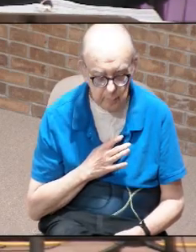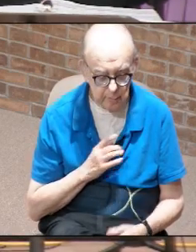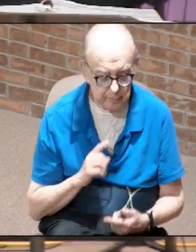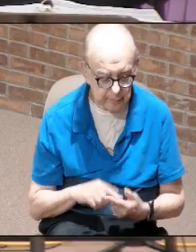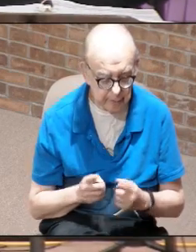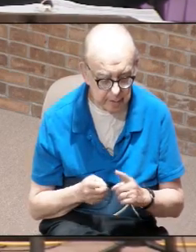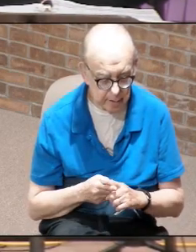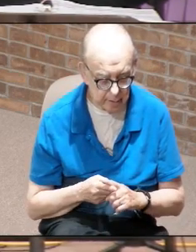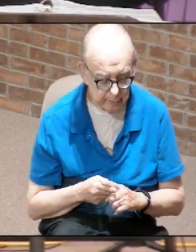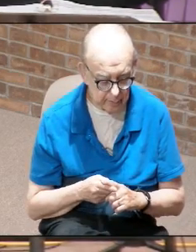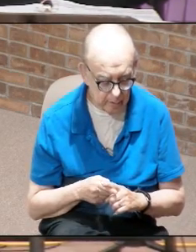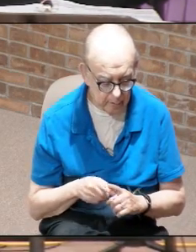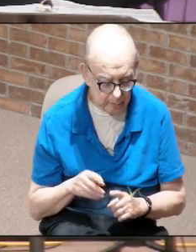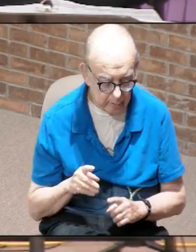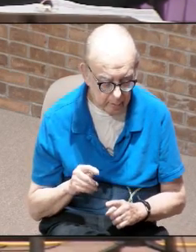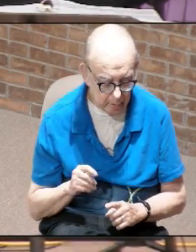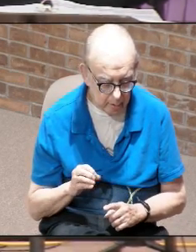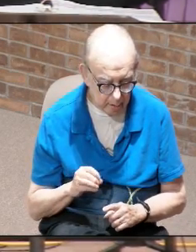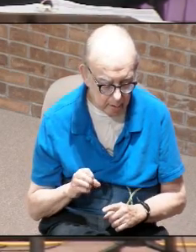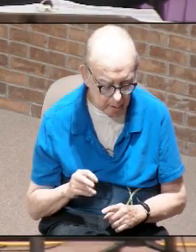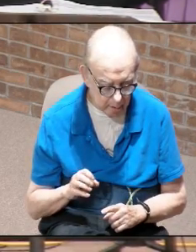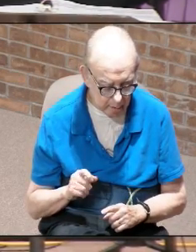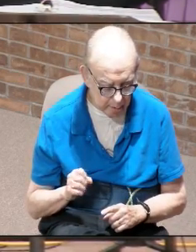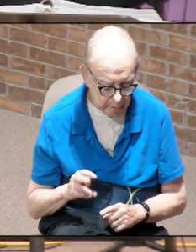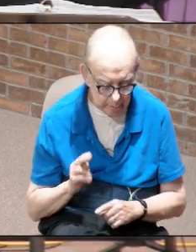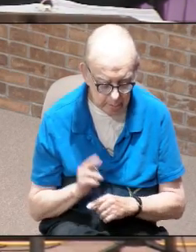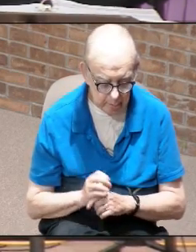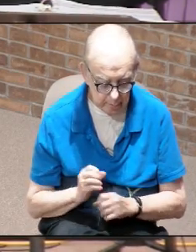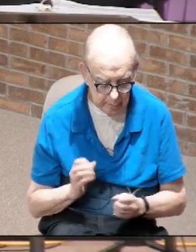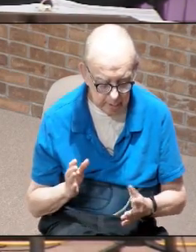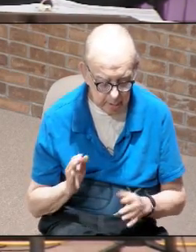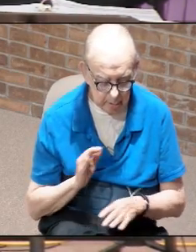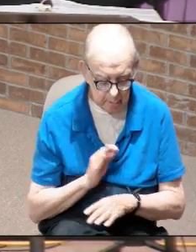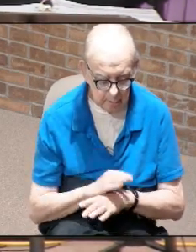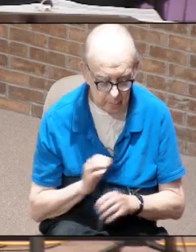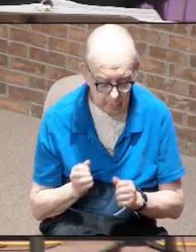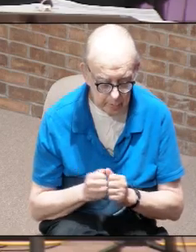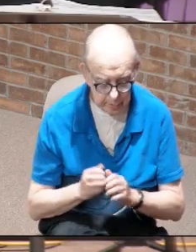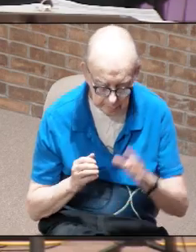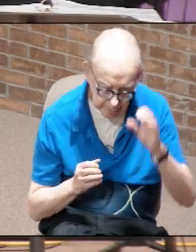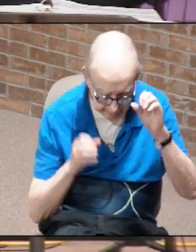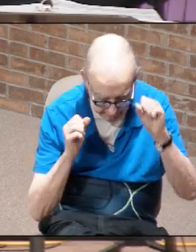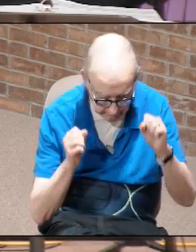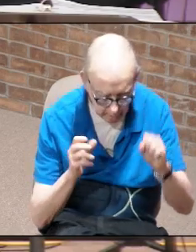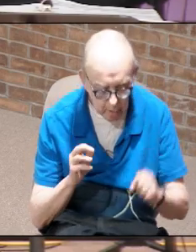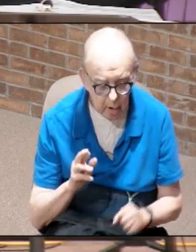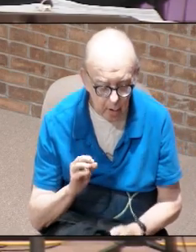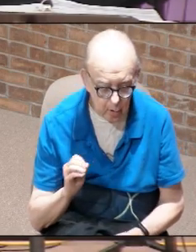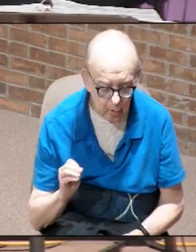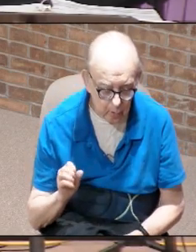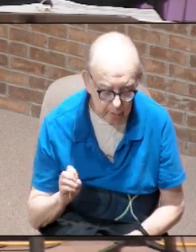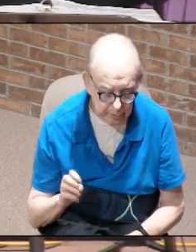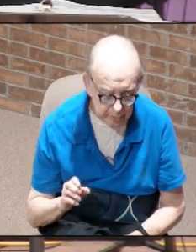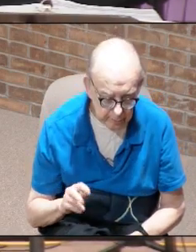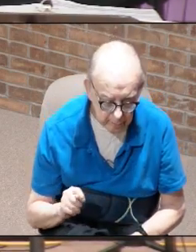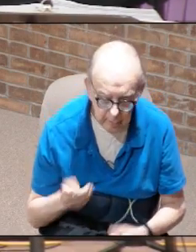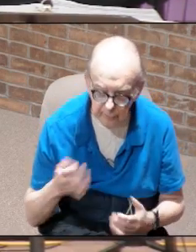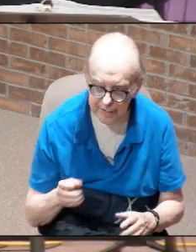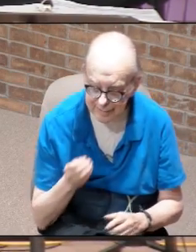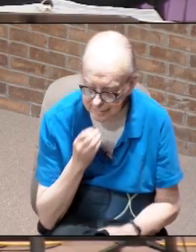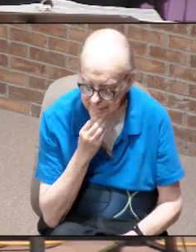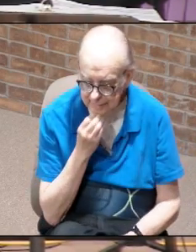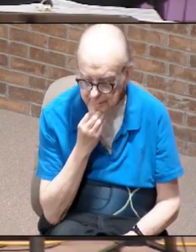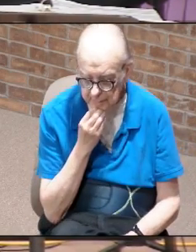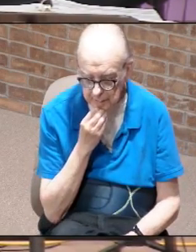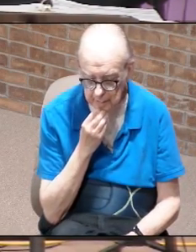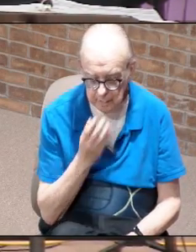Roosevelt. And he spent a lot of evenings with President Roosevelt. And after the meal,